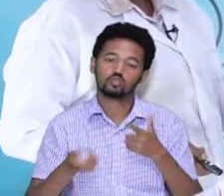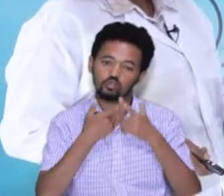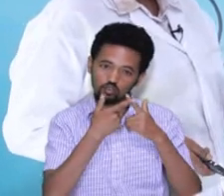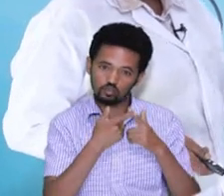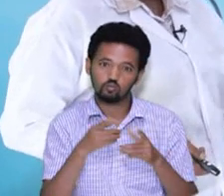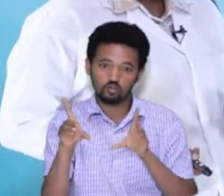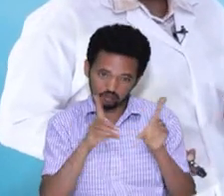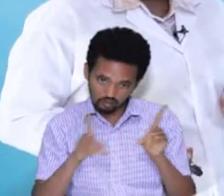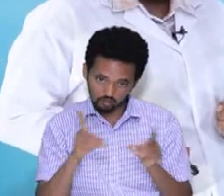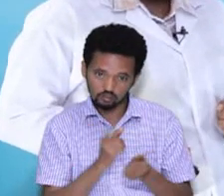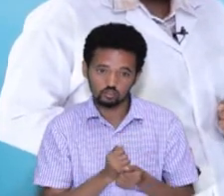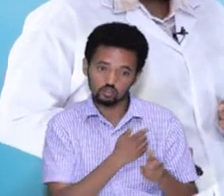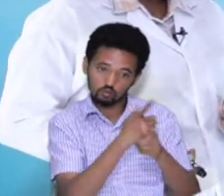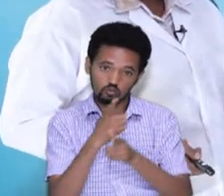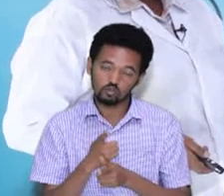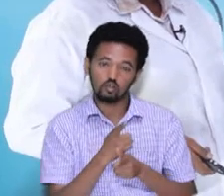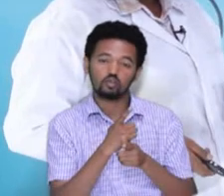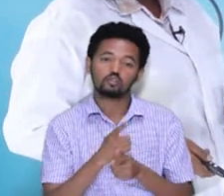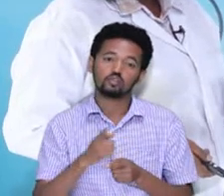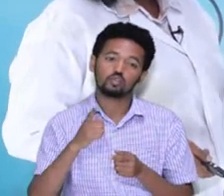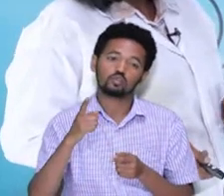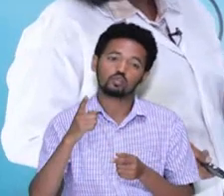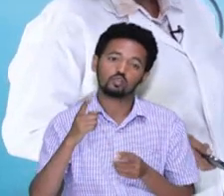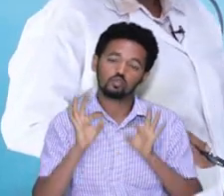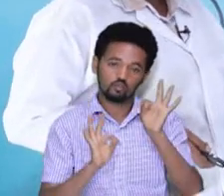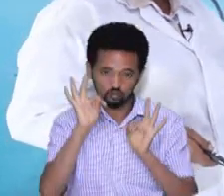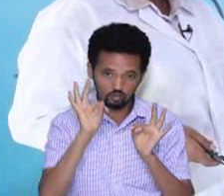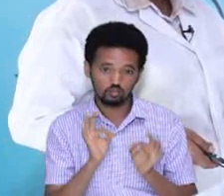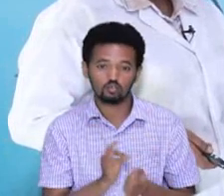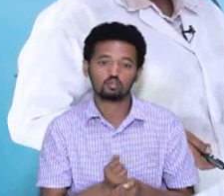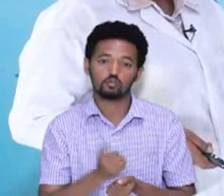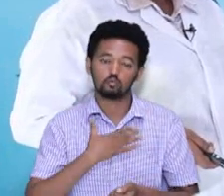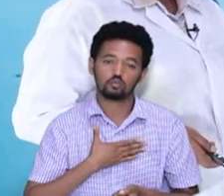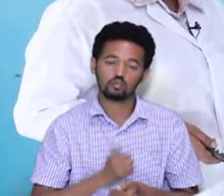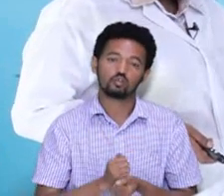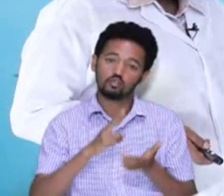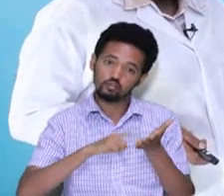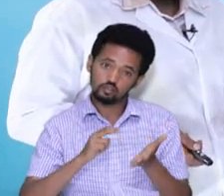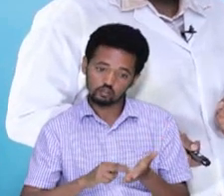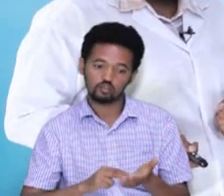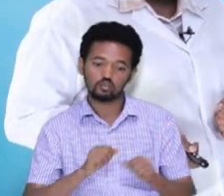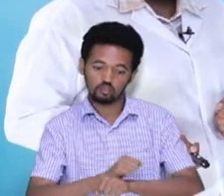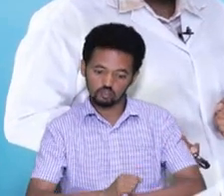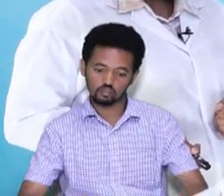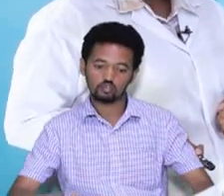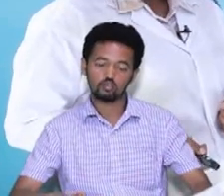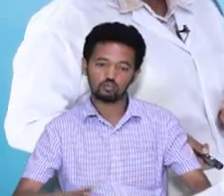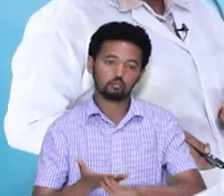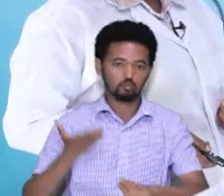does geological history mean? Third, how does geologists study the Earth's past?